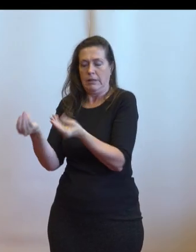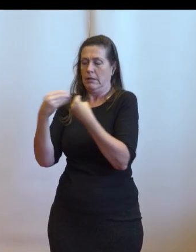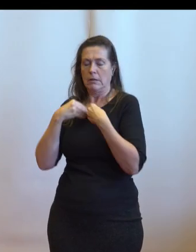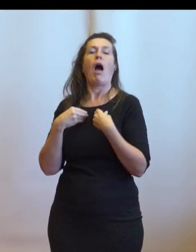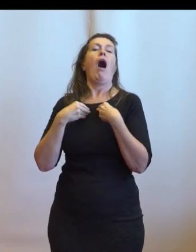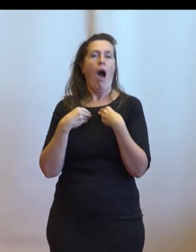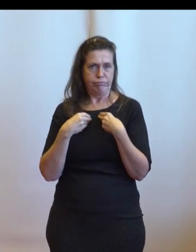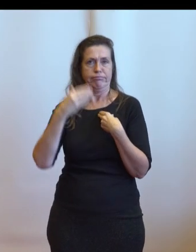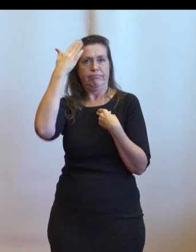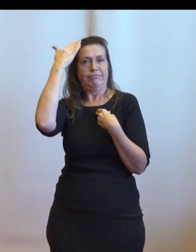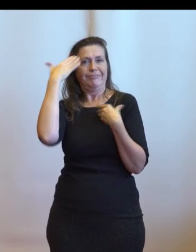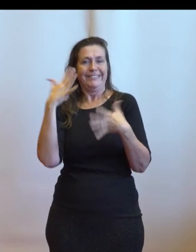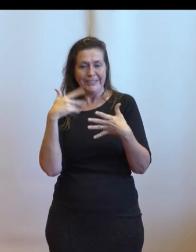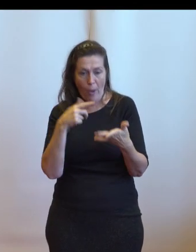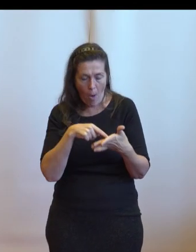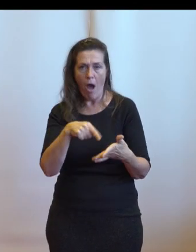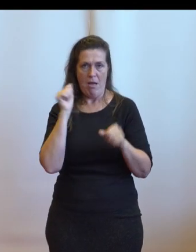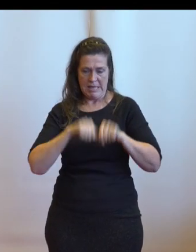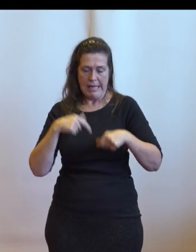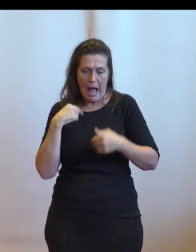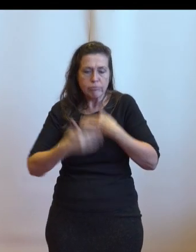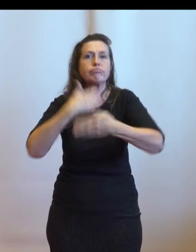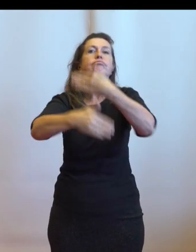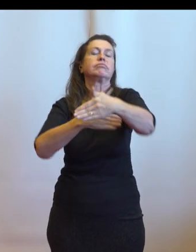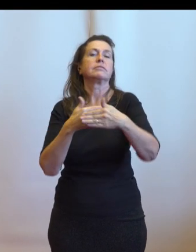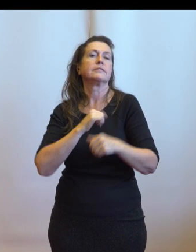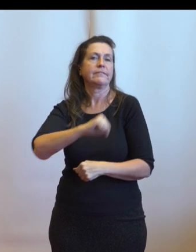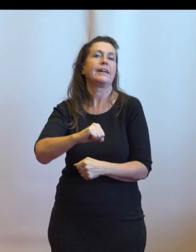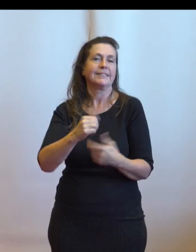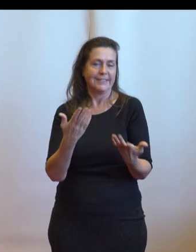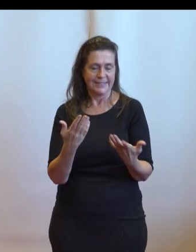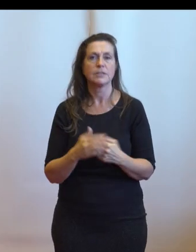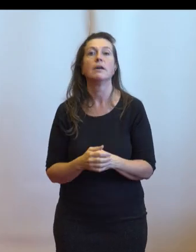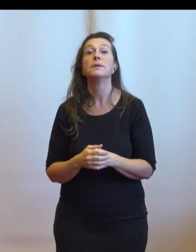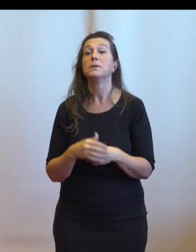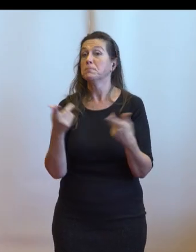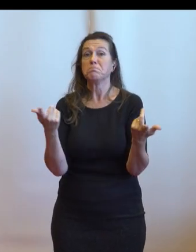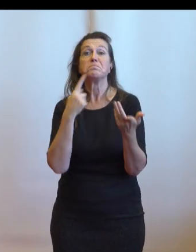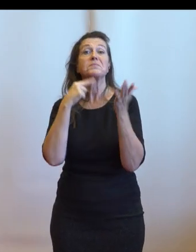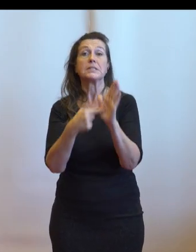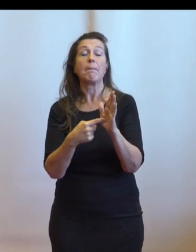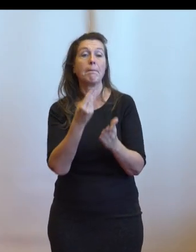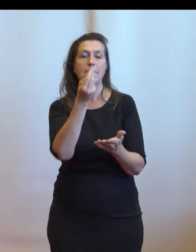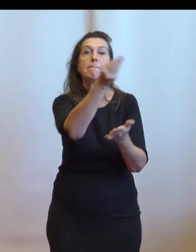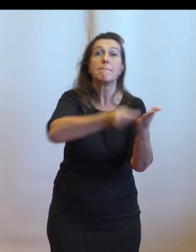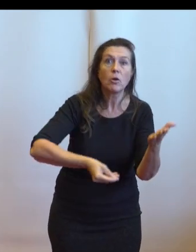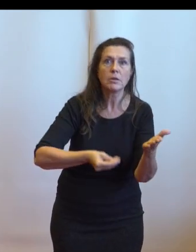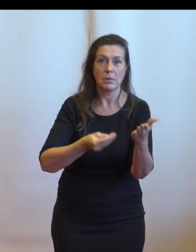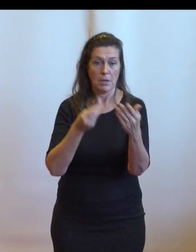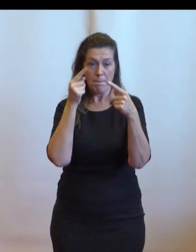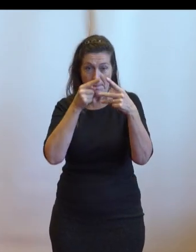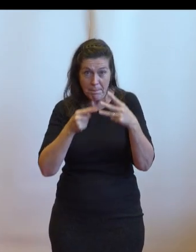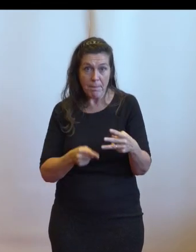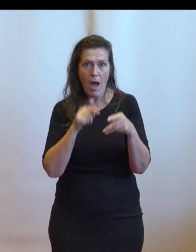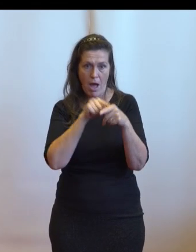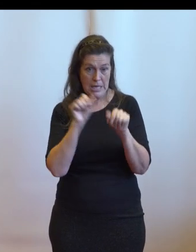useful information for you. And I've just given you a feel for some of the things we've got on there. So we talked about procurement. We've got some bullet points and information